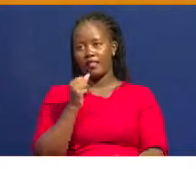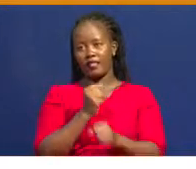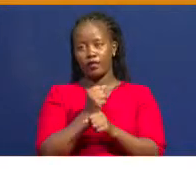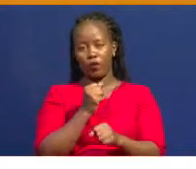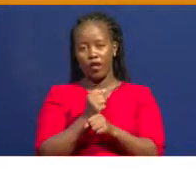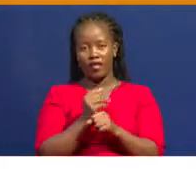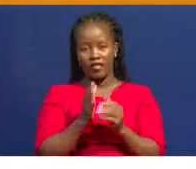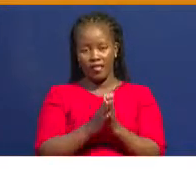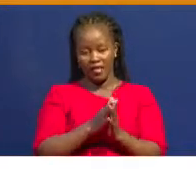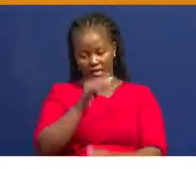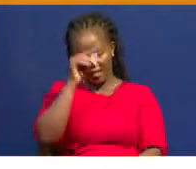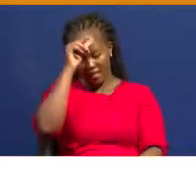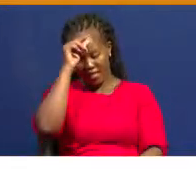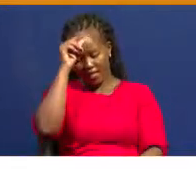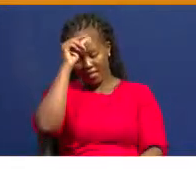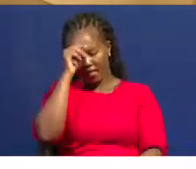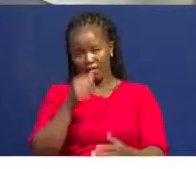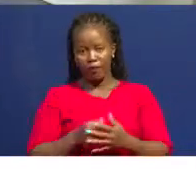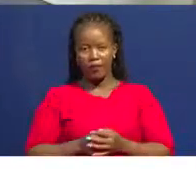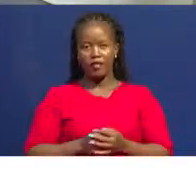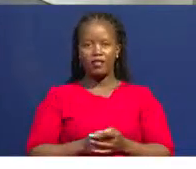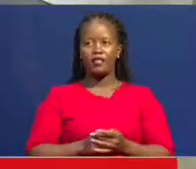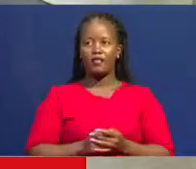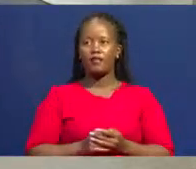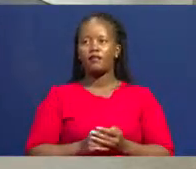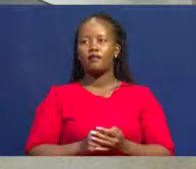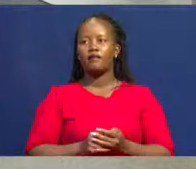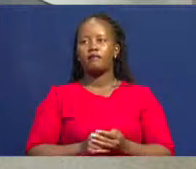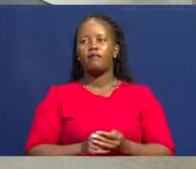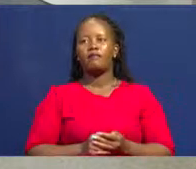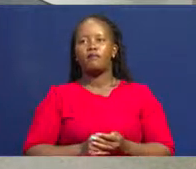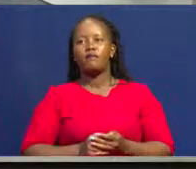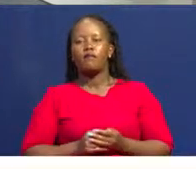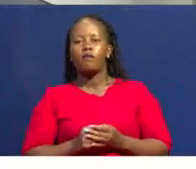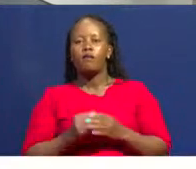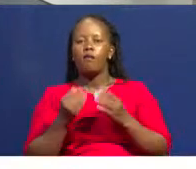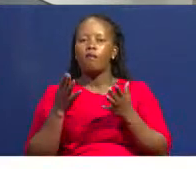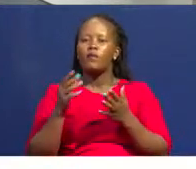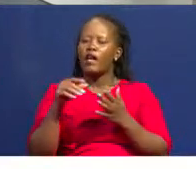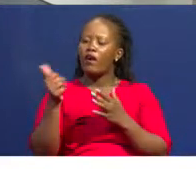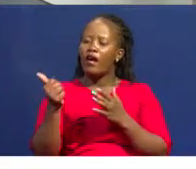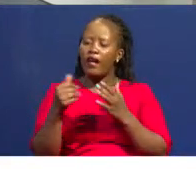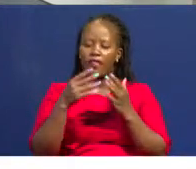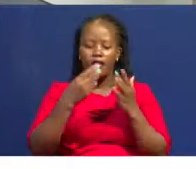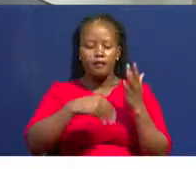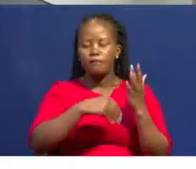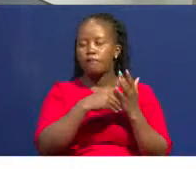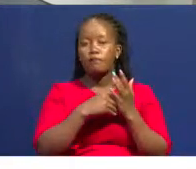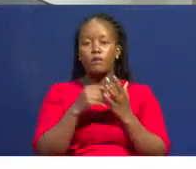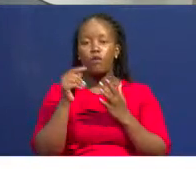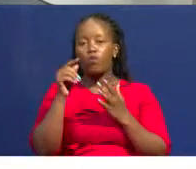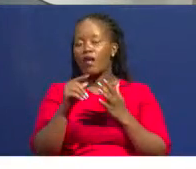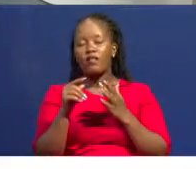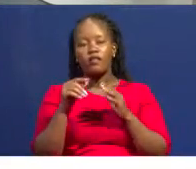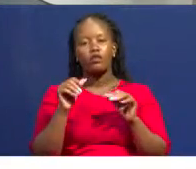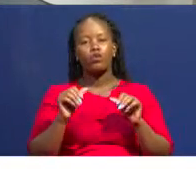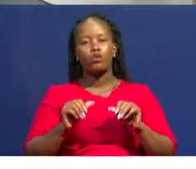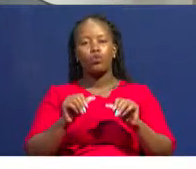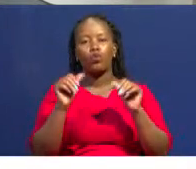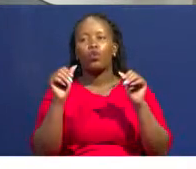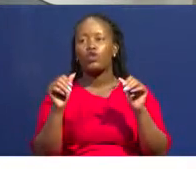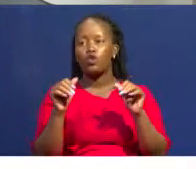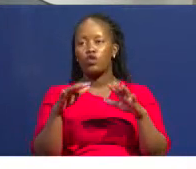has put in place. All right, let's go to Mwenda. Yes, Mwenda, you can add on that and tell us how these road campaigns, because you mostly deal